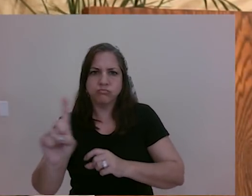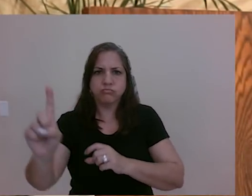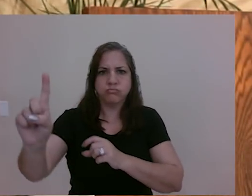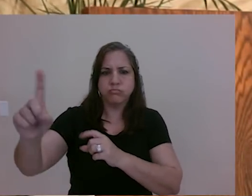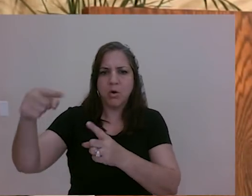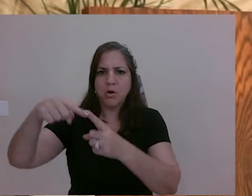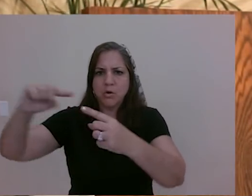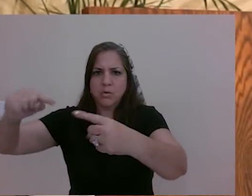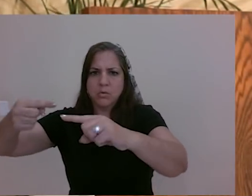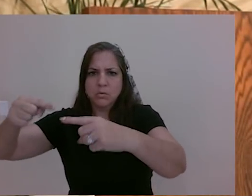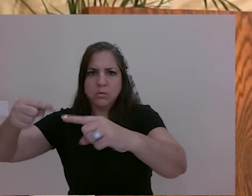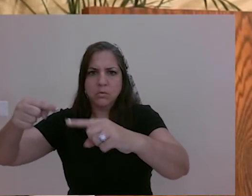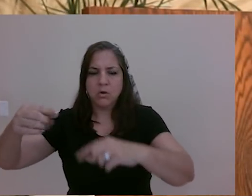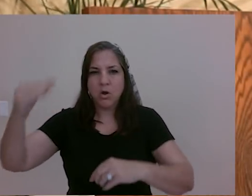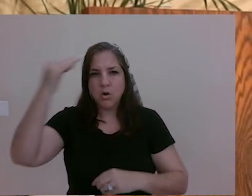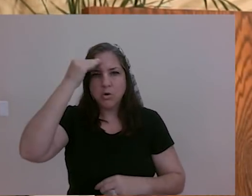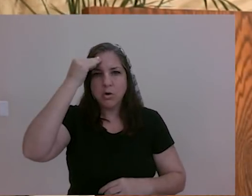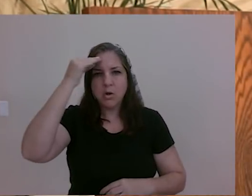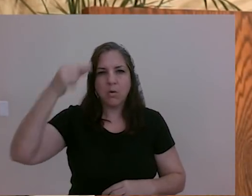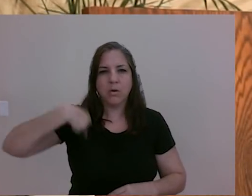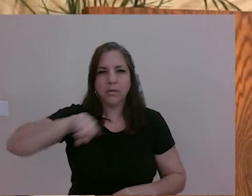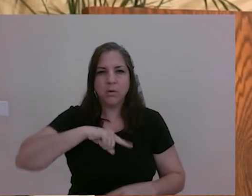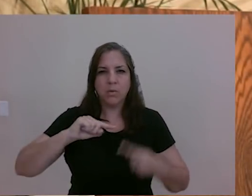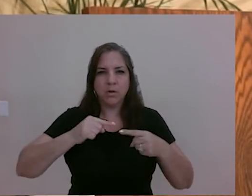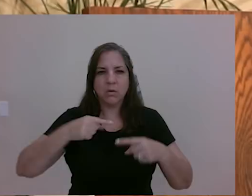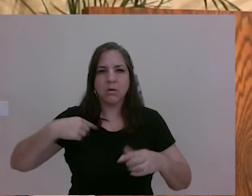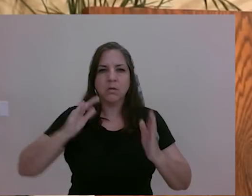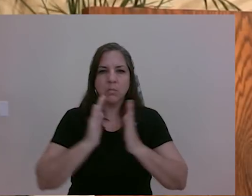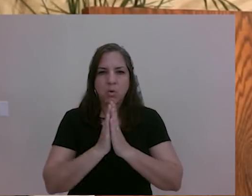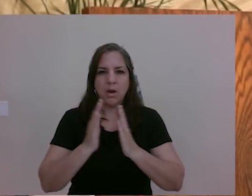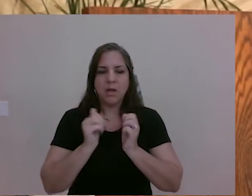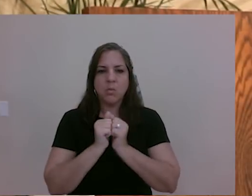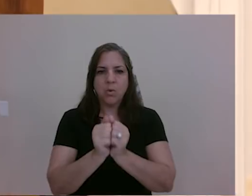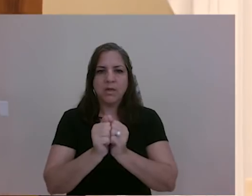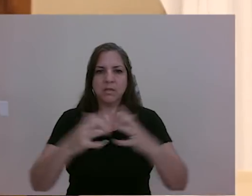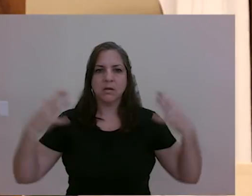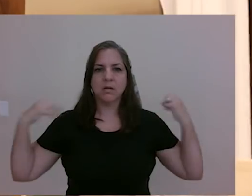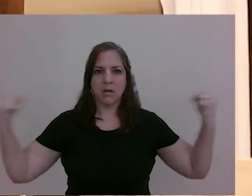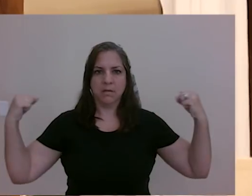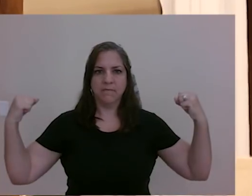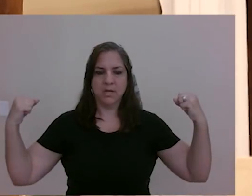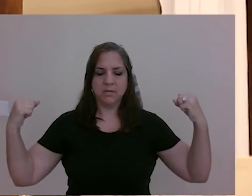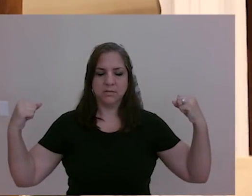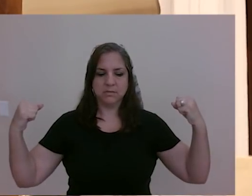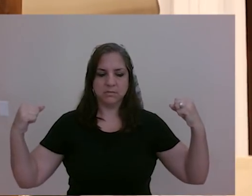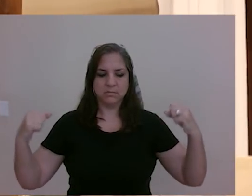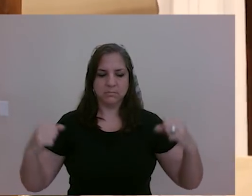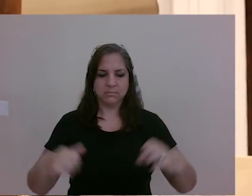way. Knowing we are heard, let us pray with confidence.